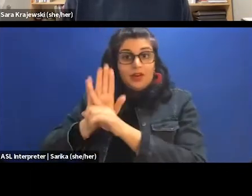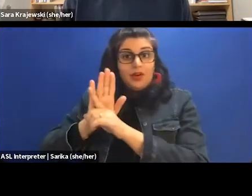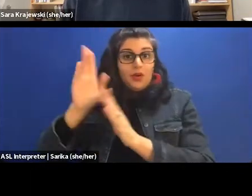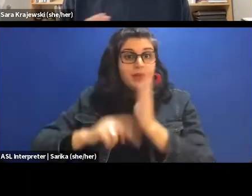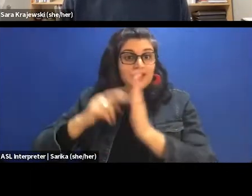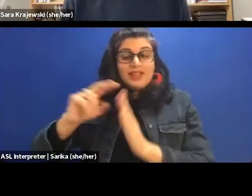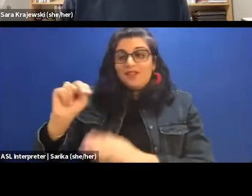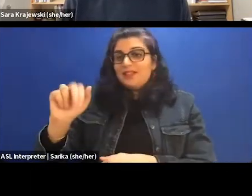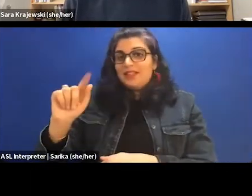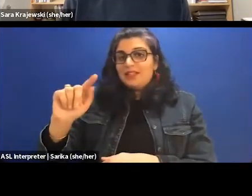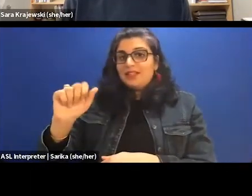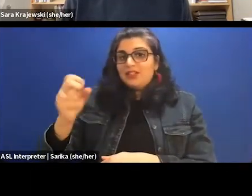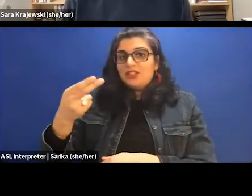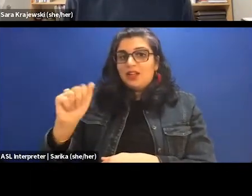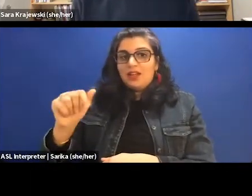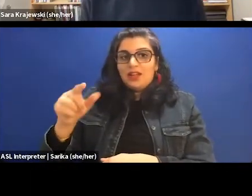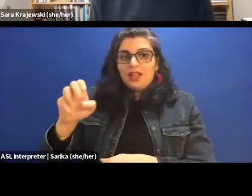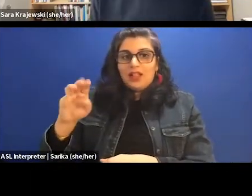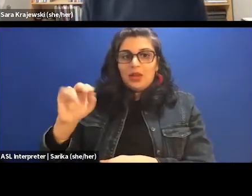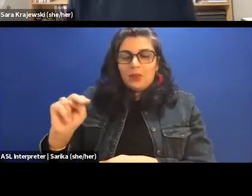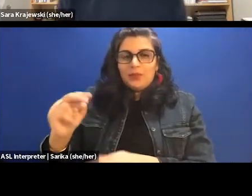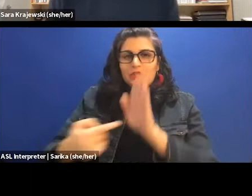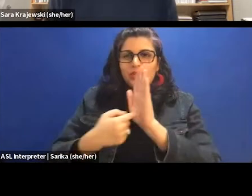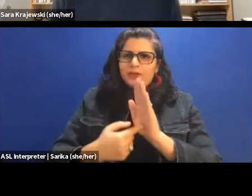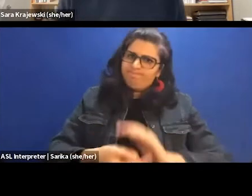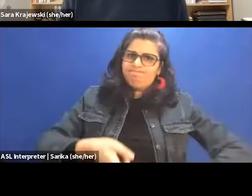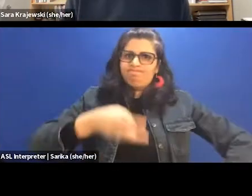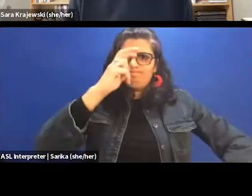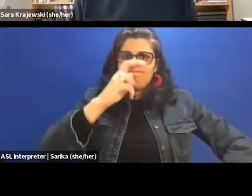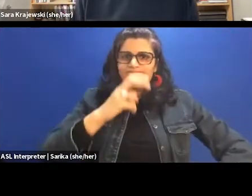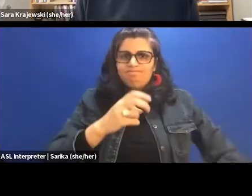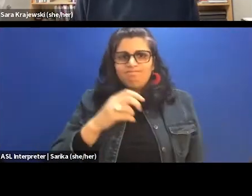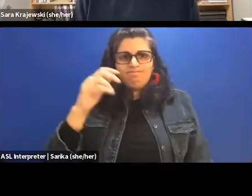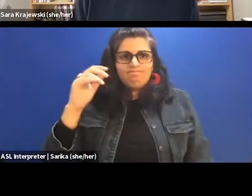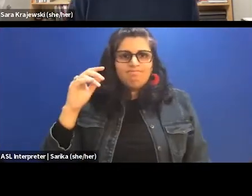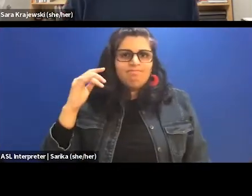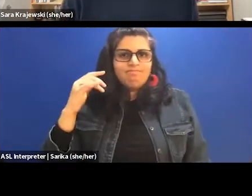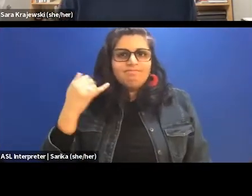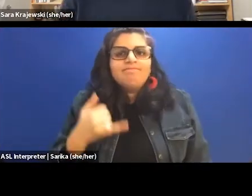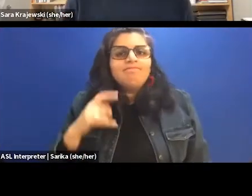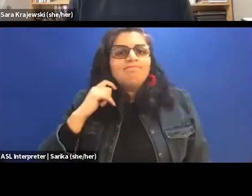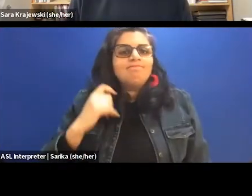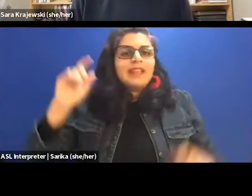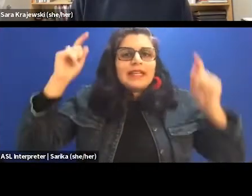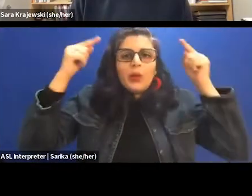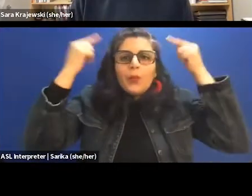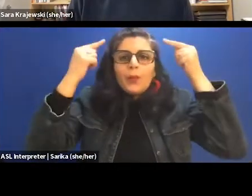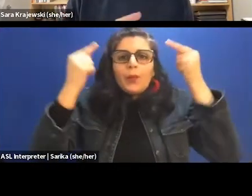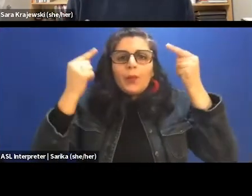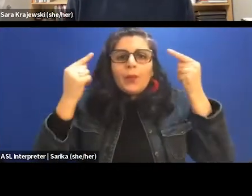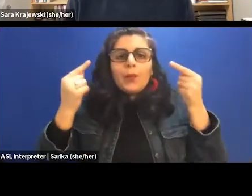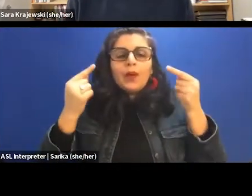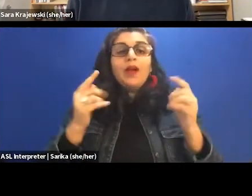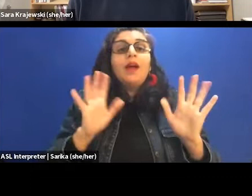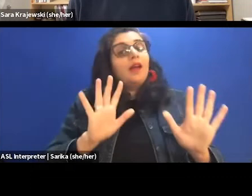right depicts a rather stern blonde woman with tight curls and a fur stole. Now, reportedly, the two did